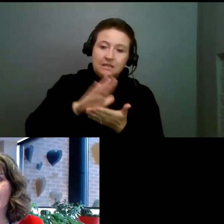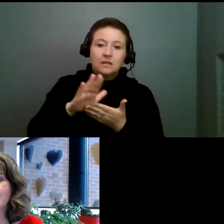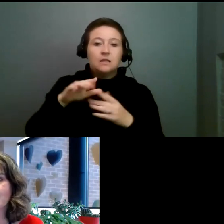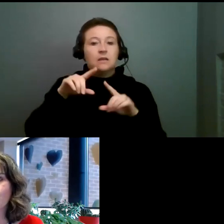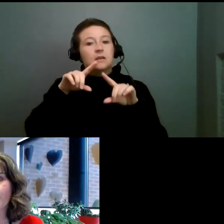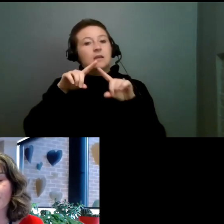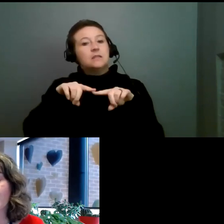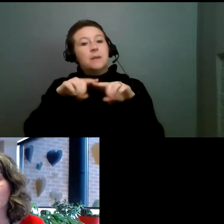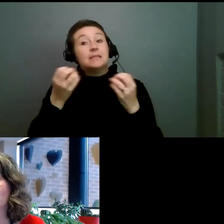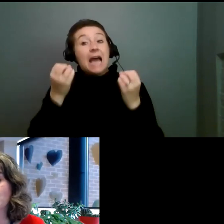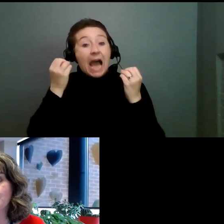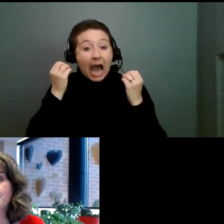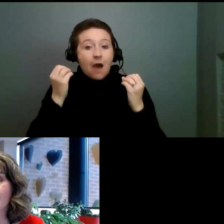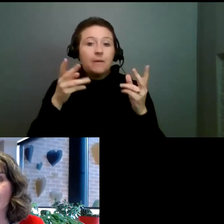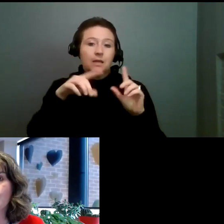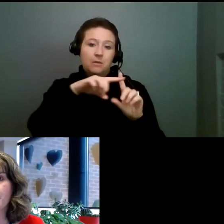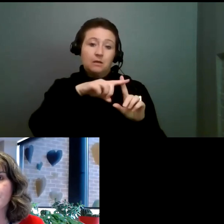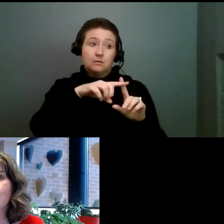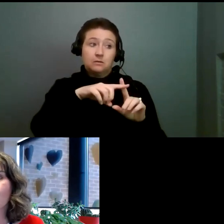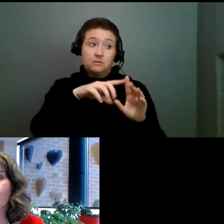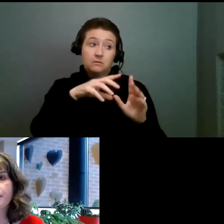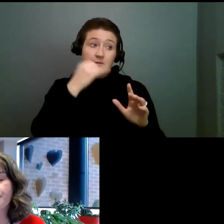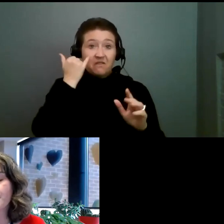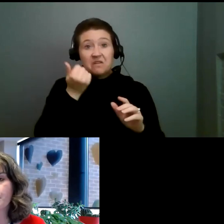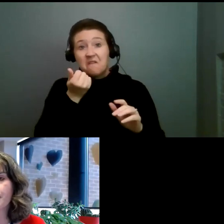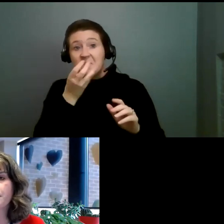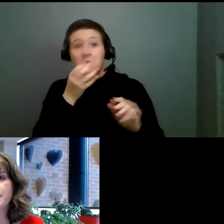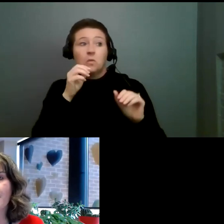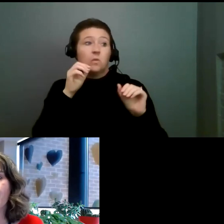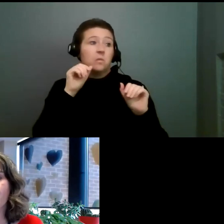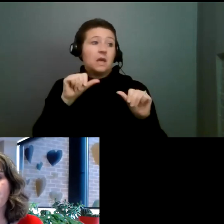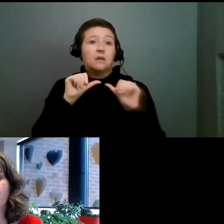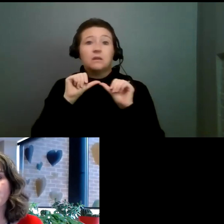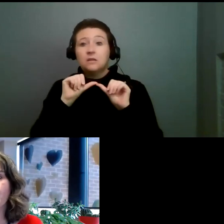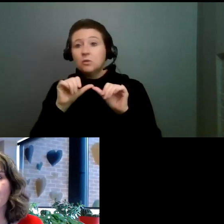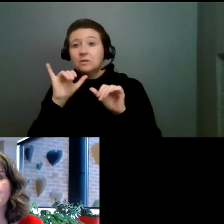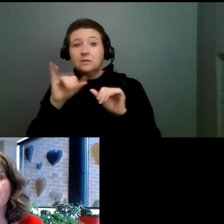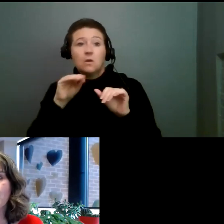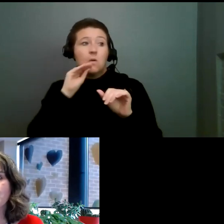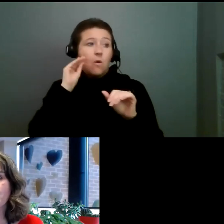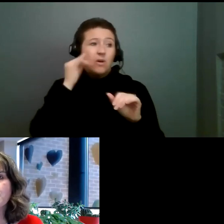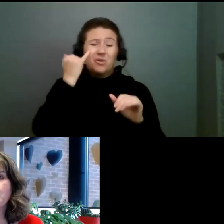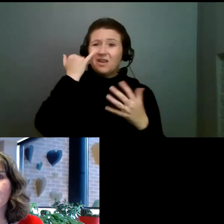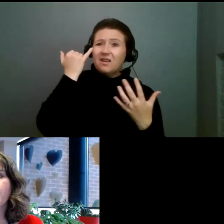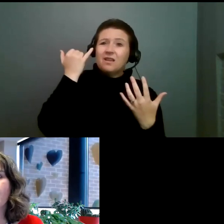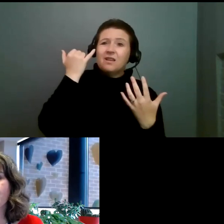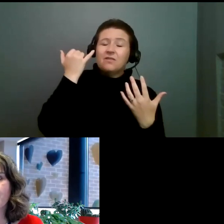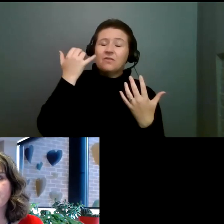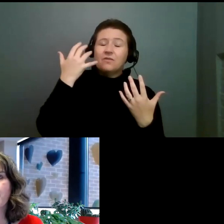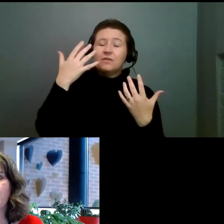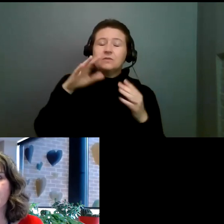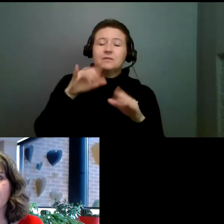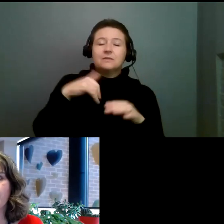of cases, whether they can continue to stay open or if the number of staff have been exposed. So it's a joint